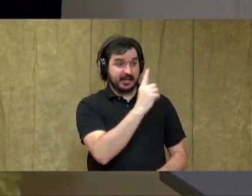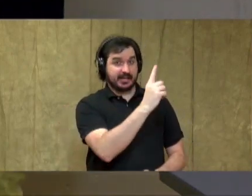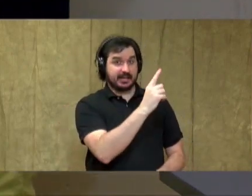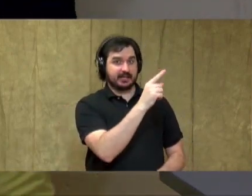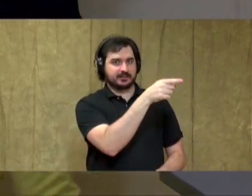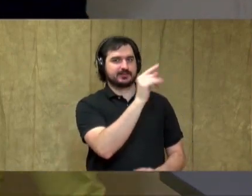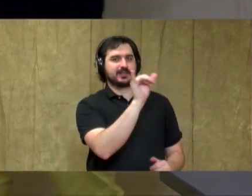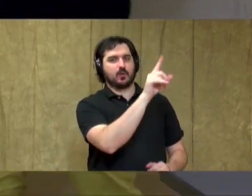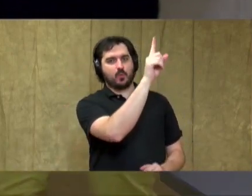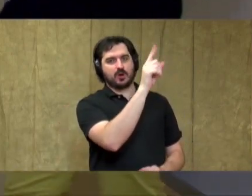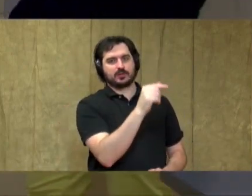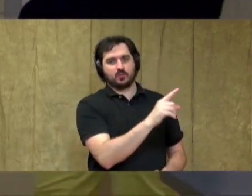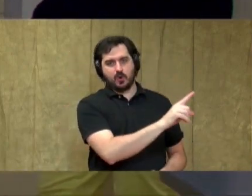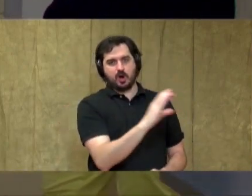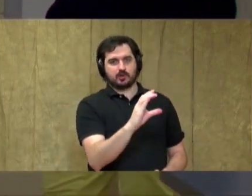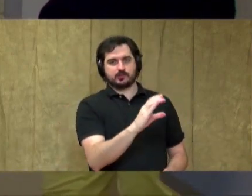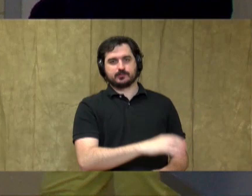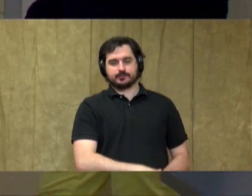hundredths.